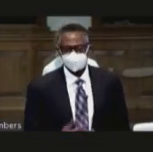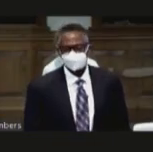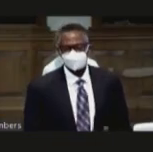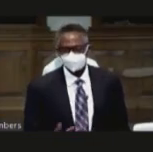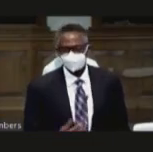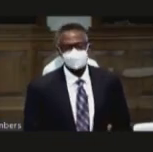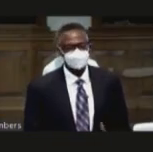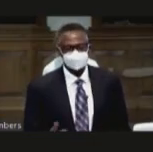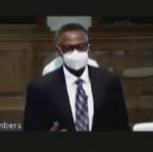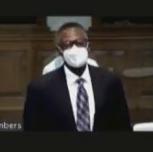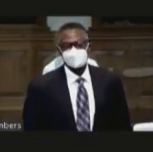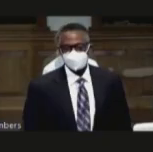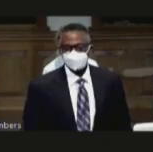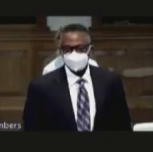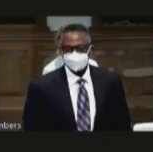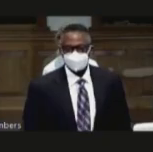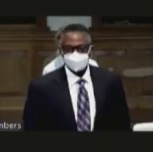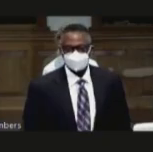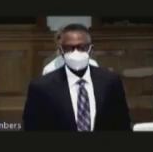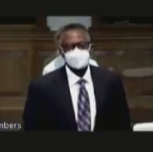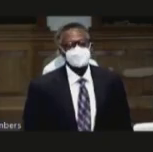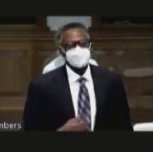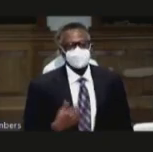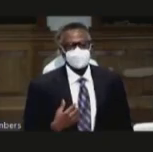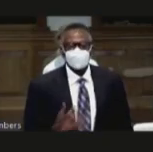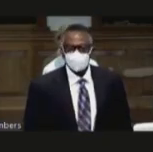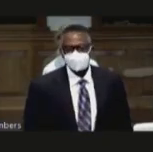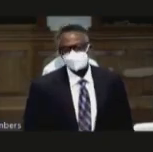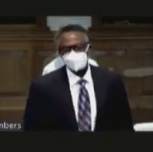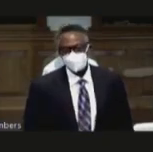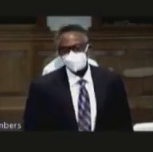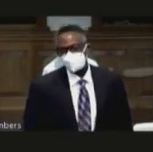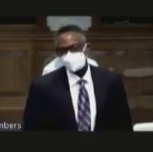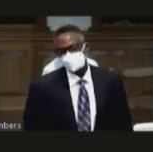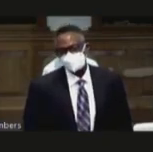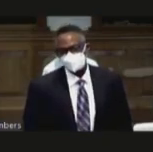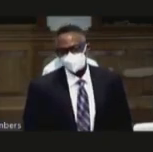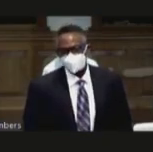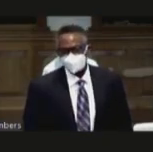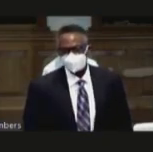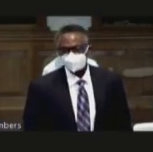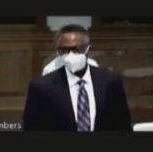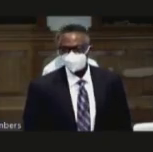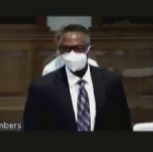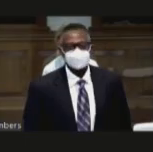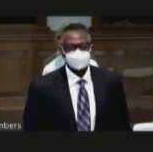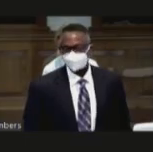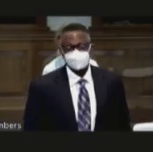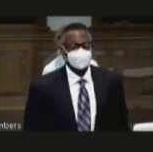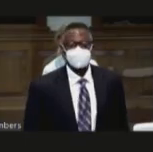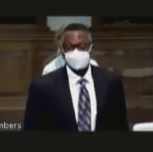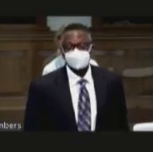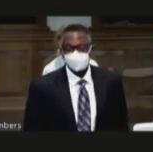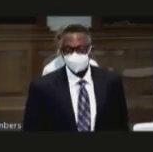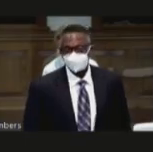and pivot in this kind of new environment, most of your ALF facilities around Gainesville now are